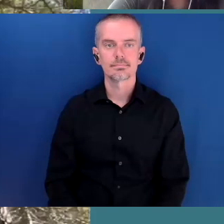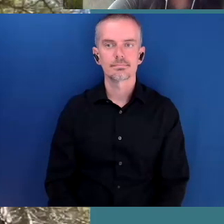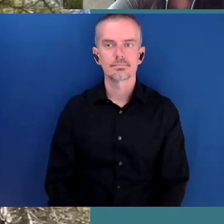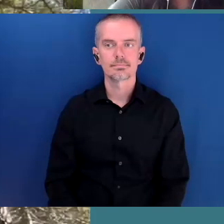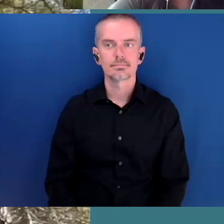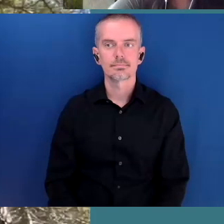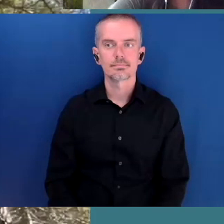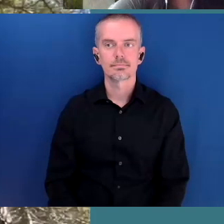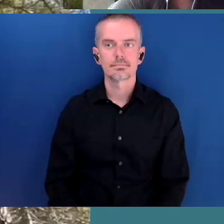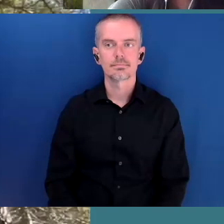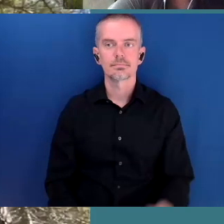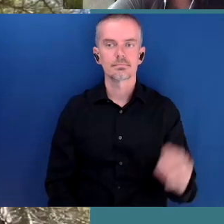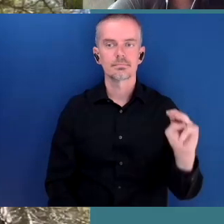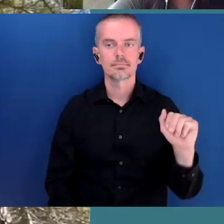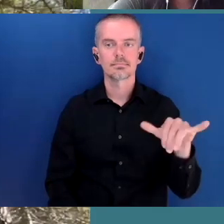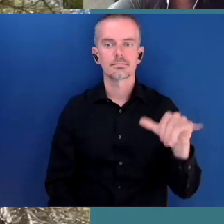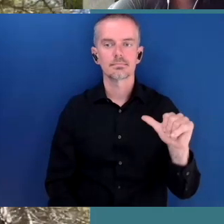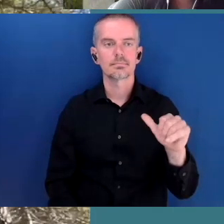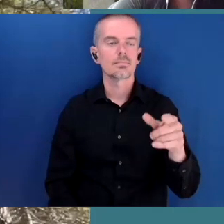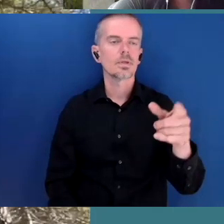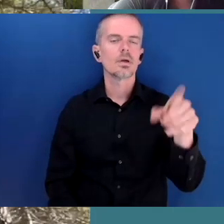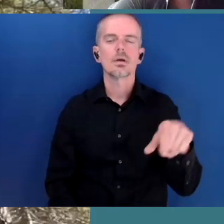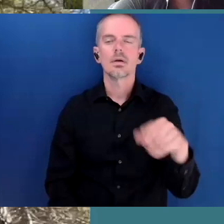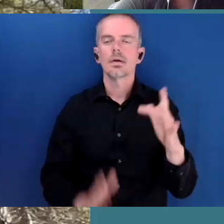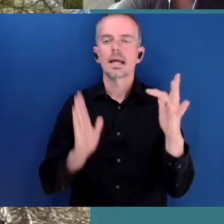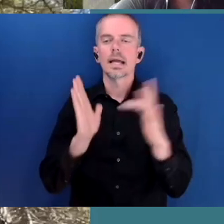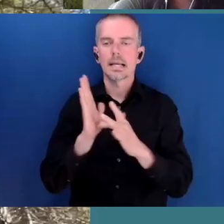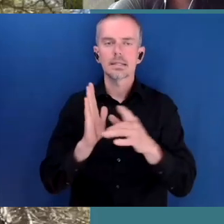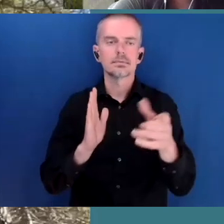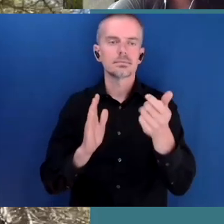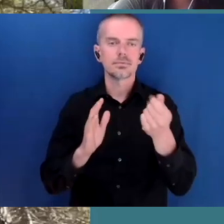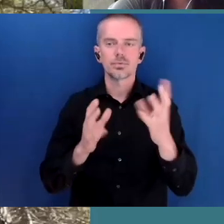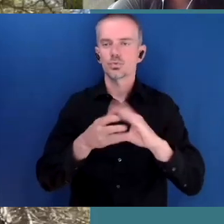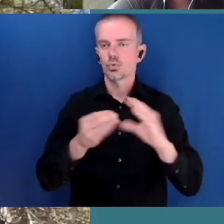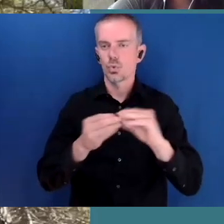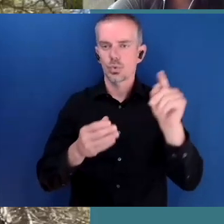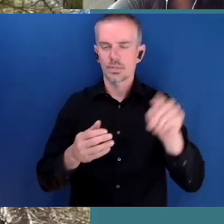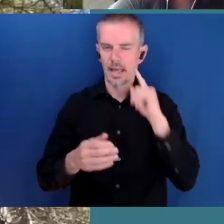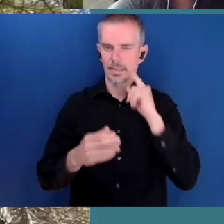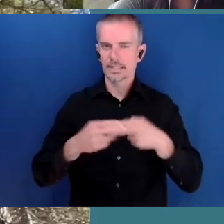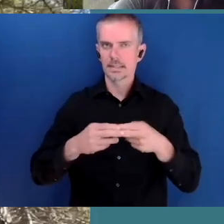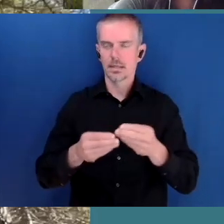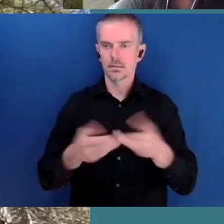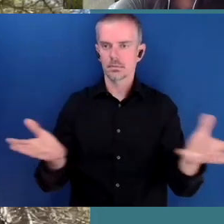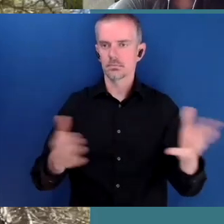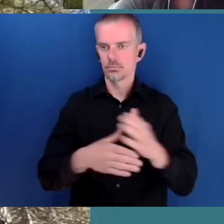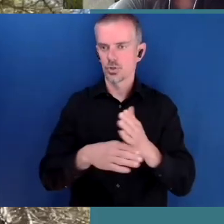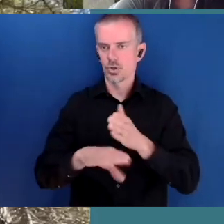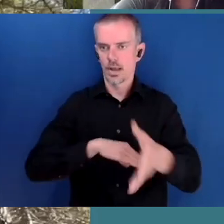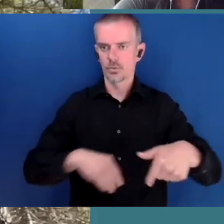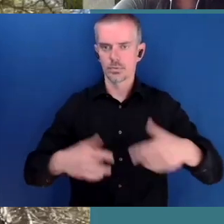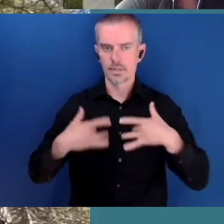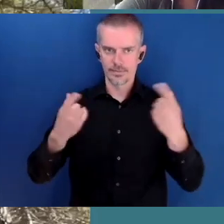So on this slide, there's just a few links to some stories about partnerships. I think these slides will be available after the event. So there's some links